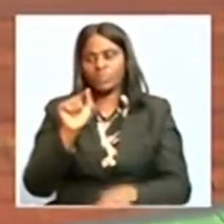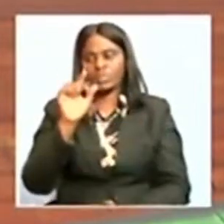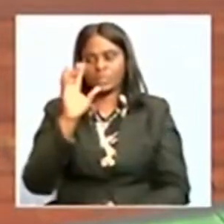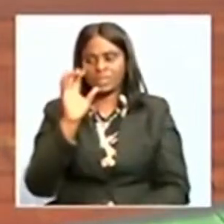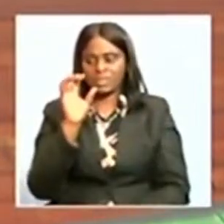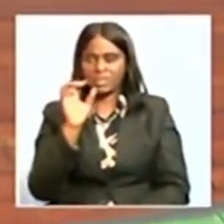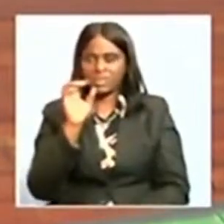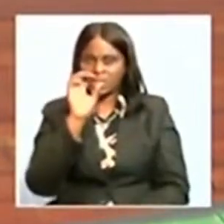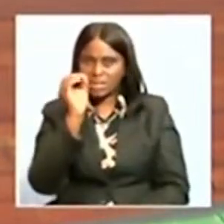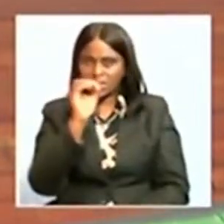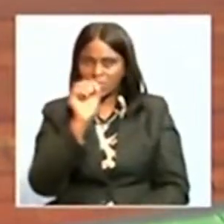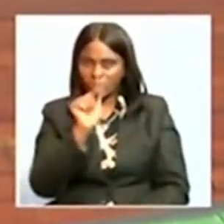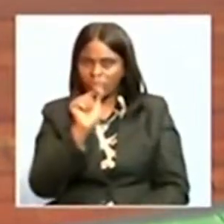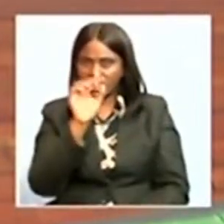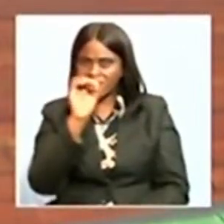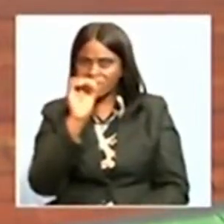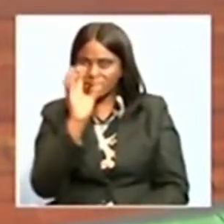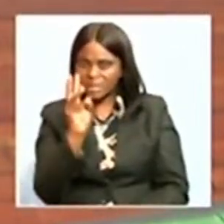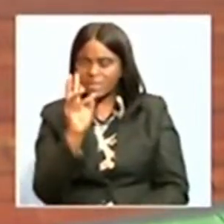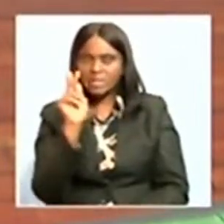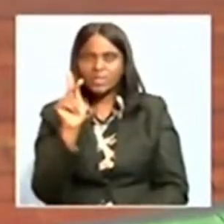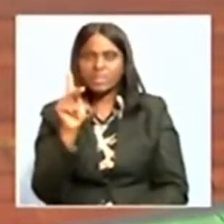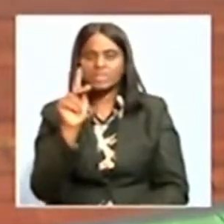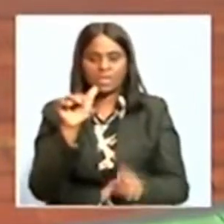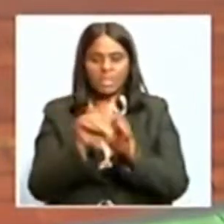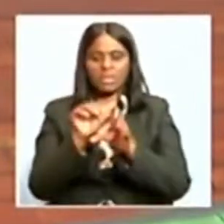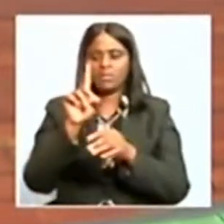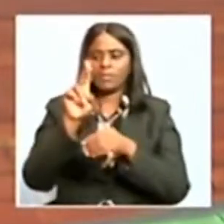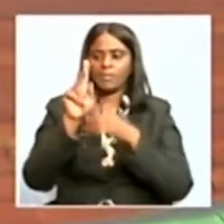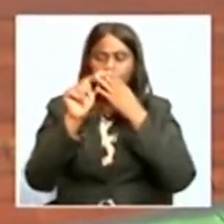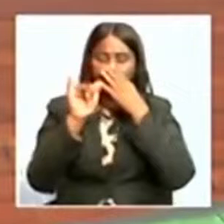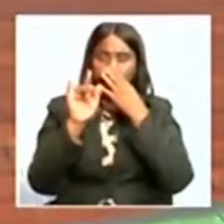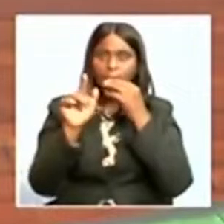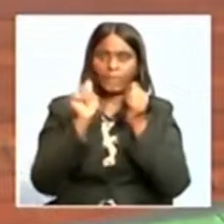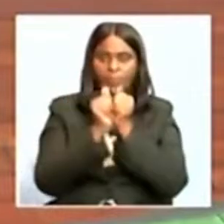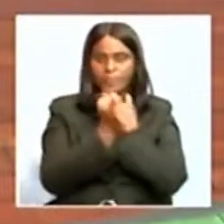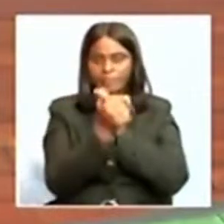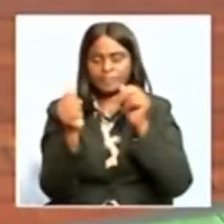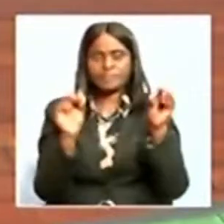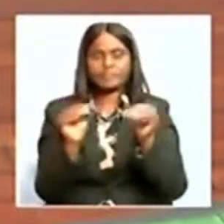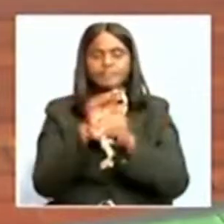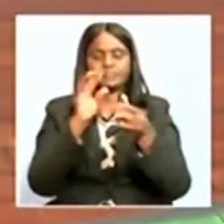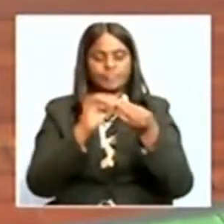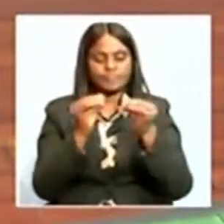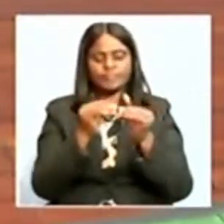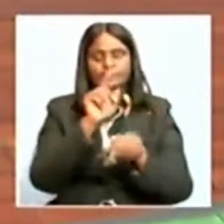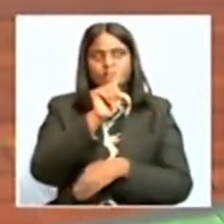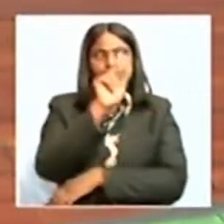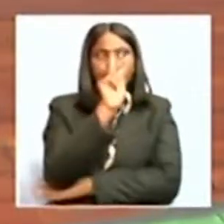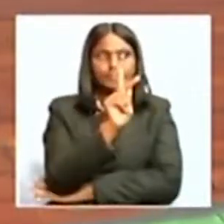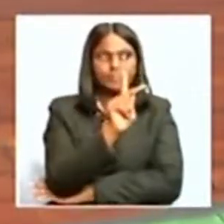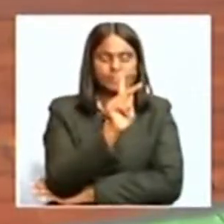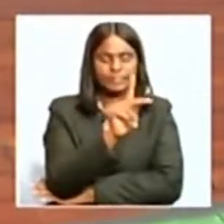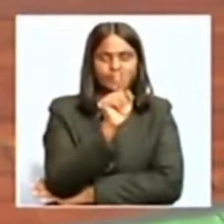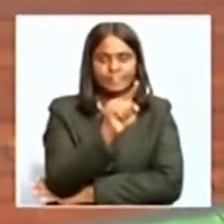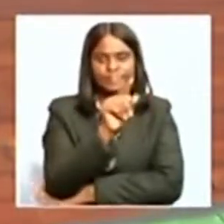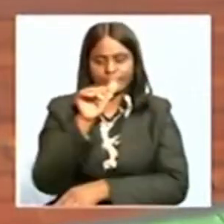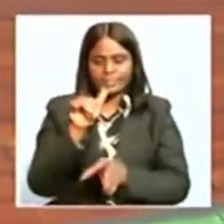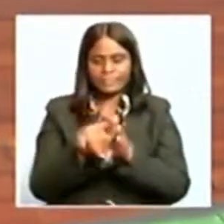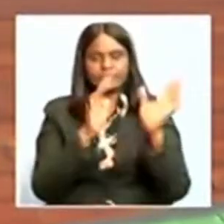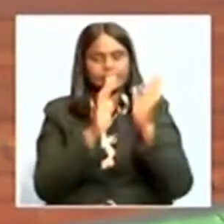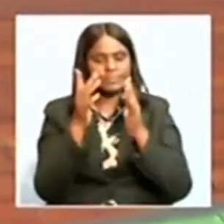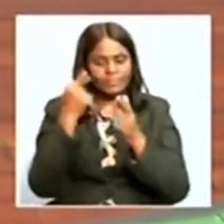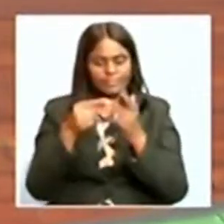0.60 kwacha in the duty rate column and the substitution of the figure 1 kwacha in order